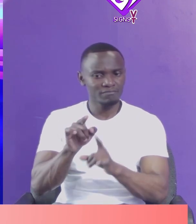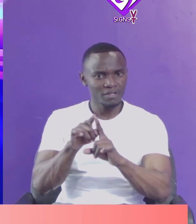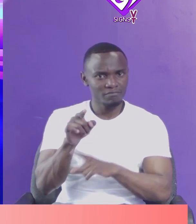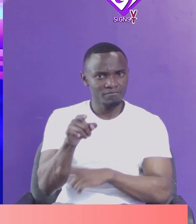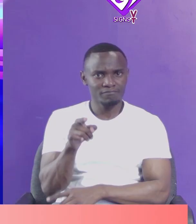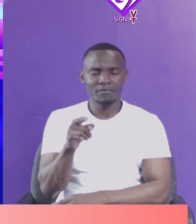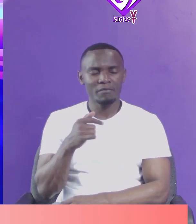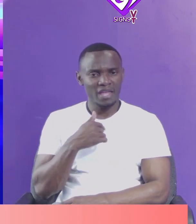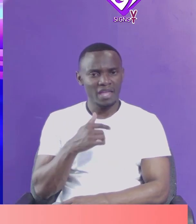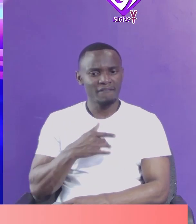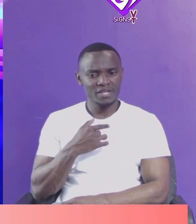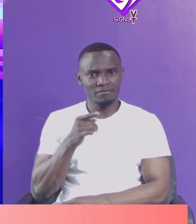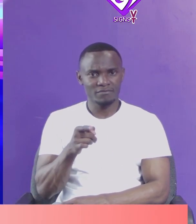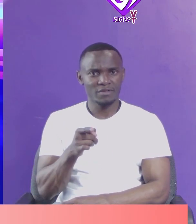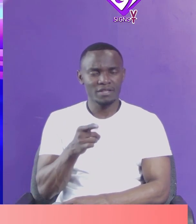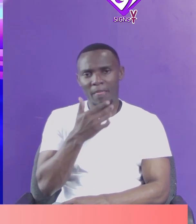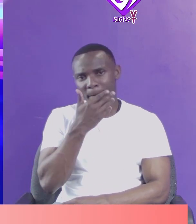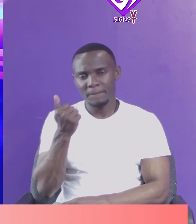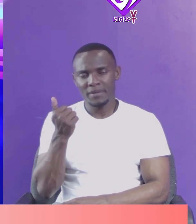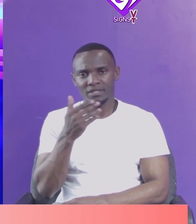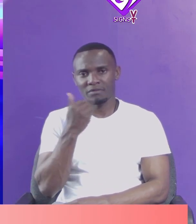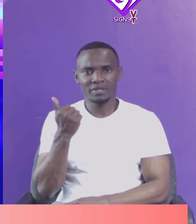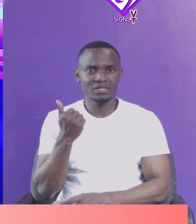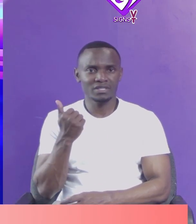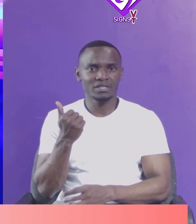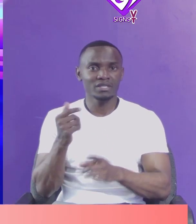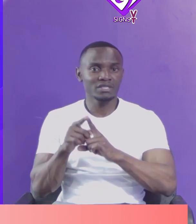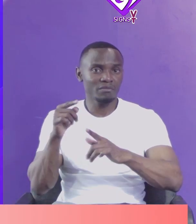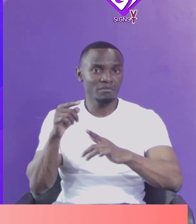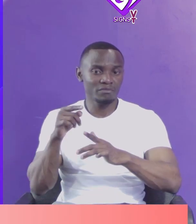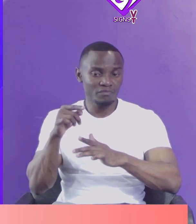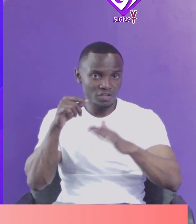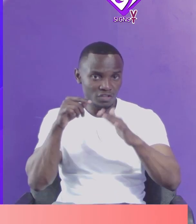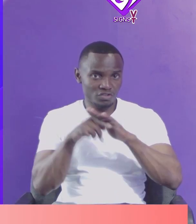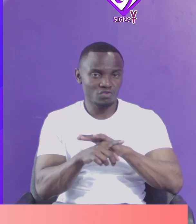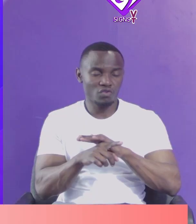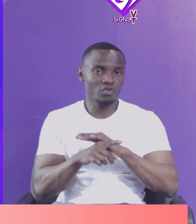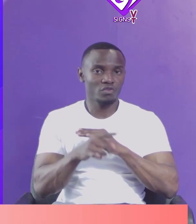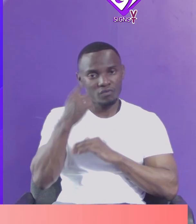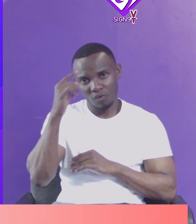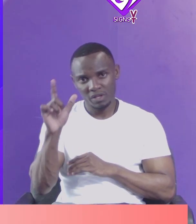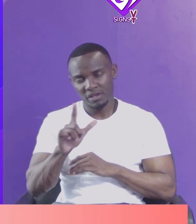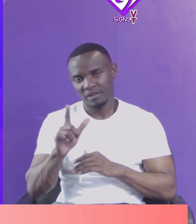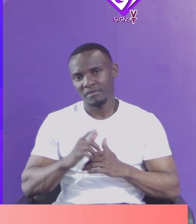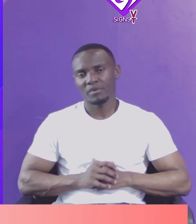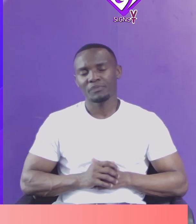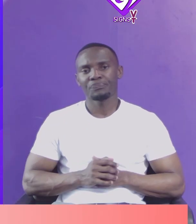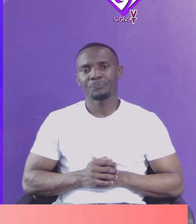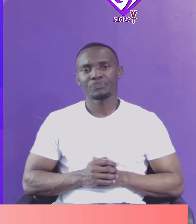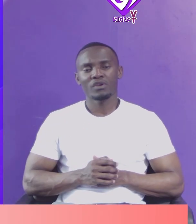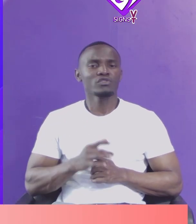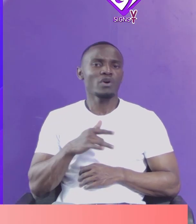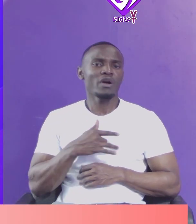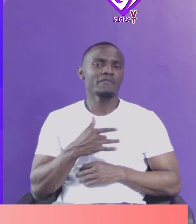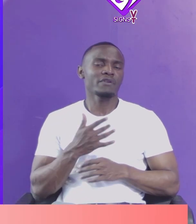person who's currently back to back. He has actually scored in that game. Yeah, he scored the solo goal for Liverpool. Yes. Yeah, so I just feel like